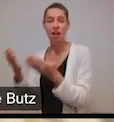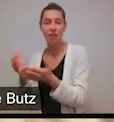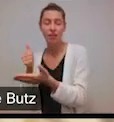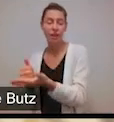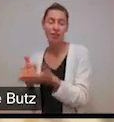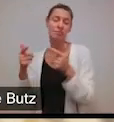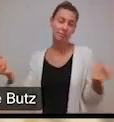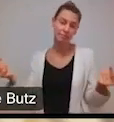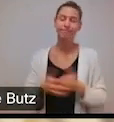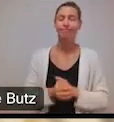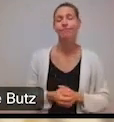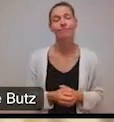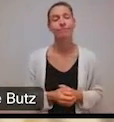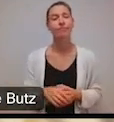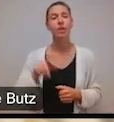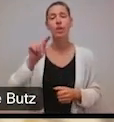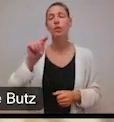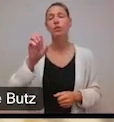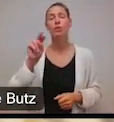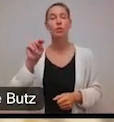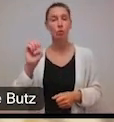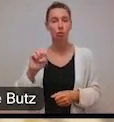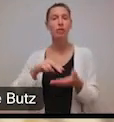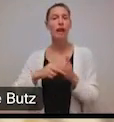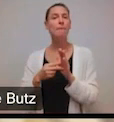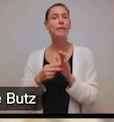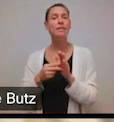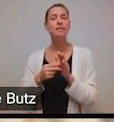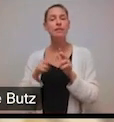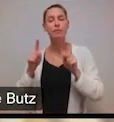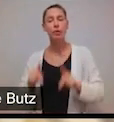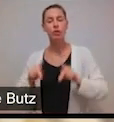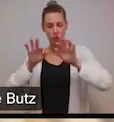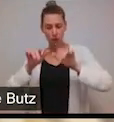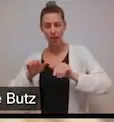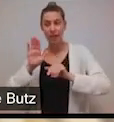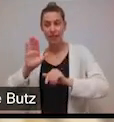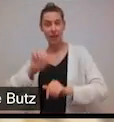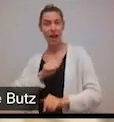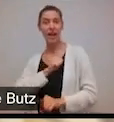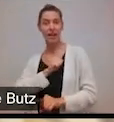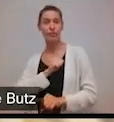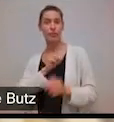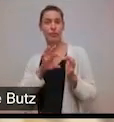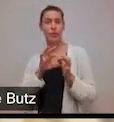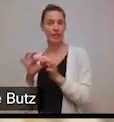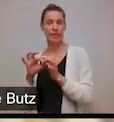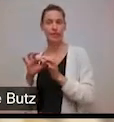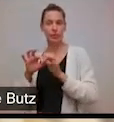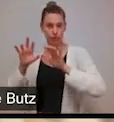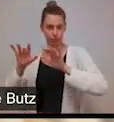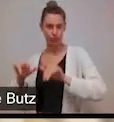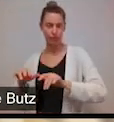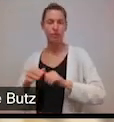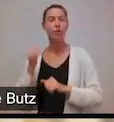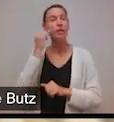So tone is referring to the writer's attitude toward what they're writing. So when you're writing a professional email, you